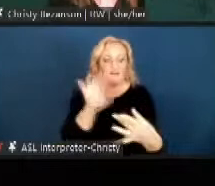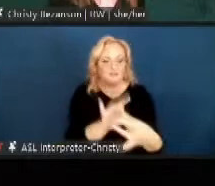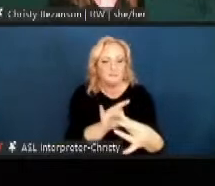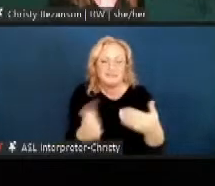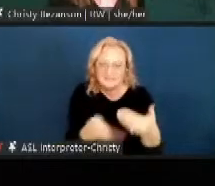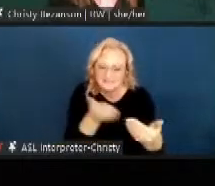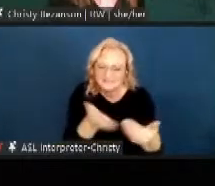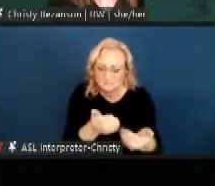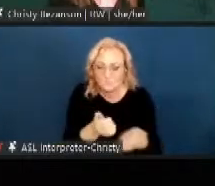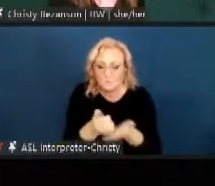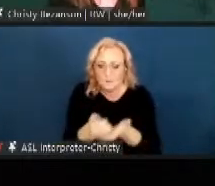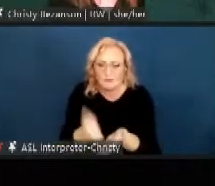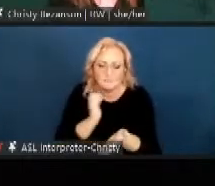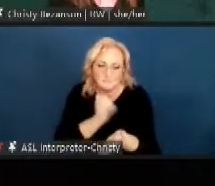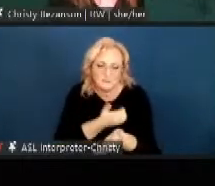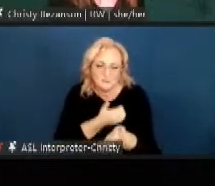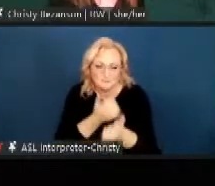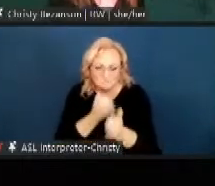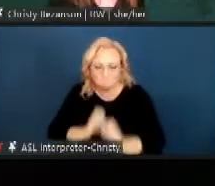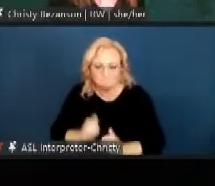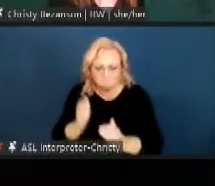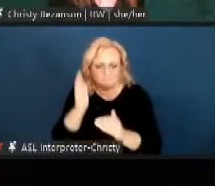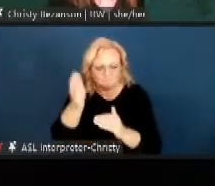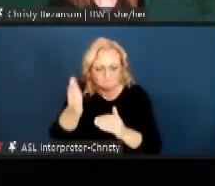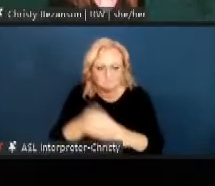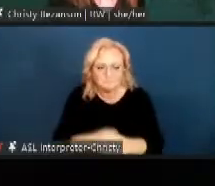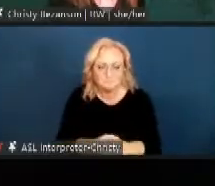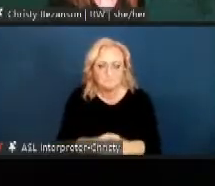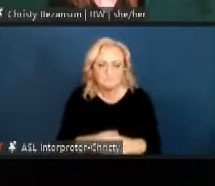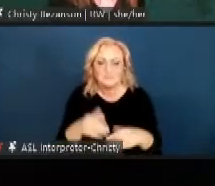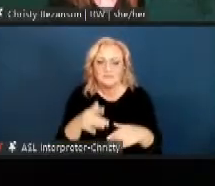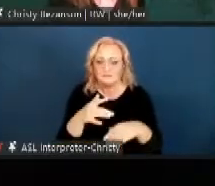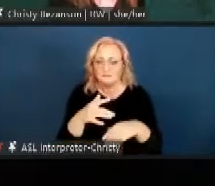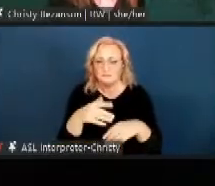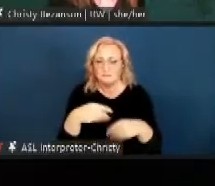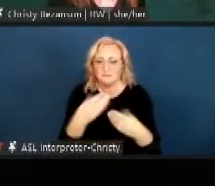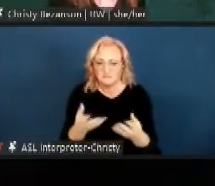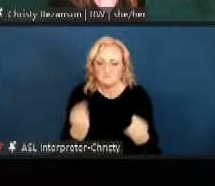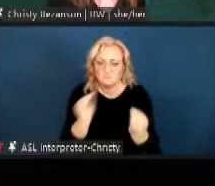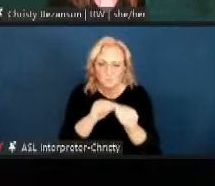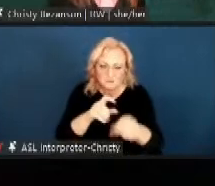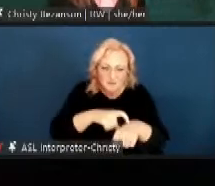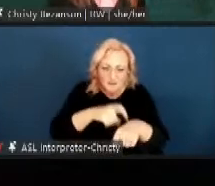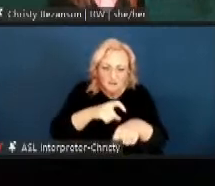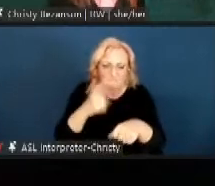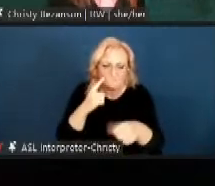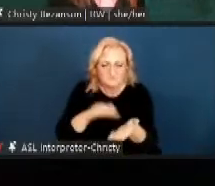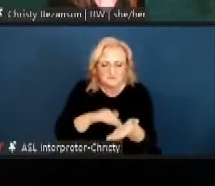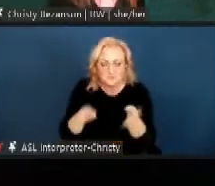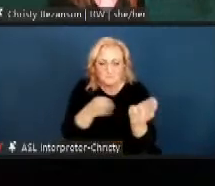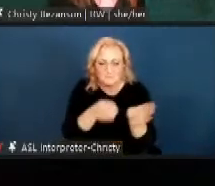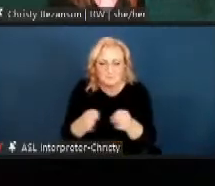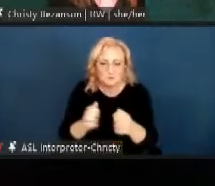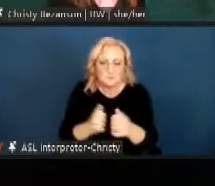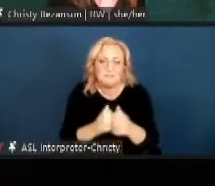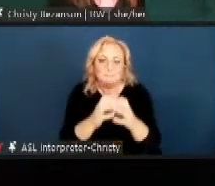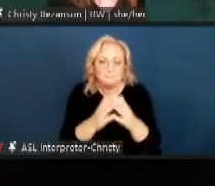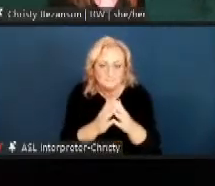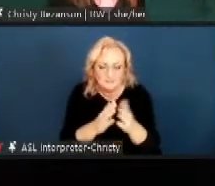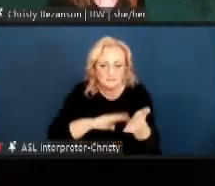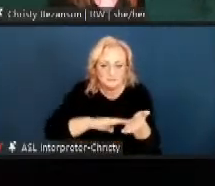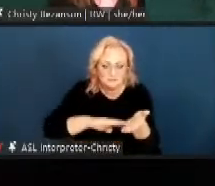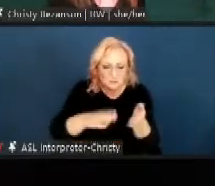them in the long run. And I think that it allows more time available for discharge planners to implement discharge and follow up once they're